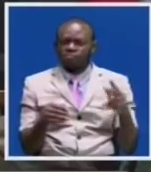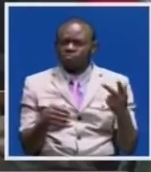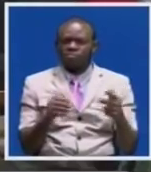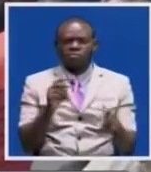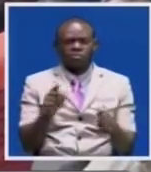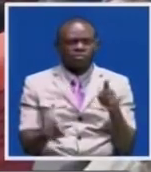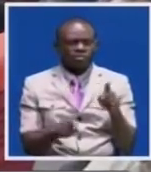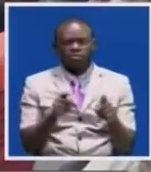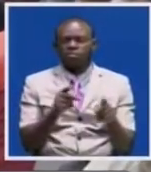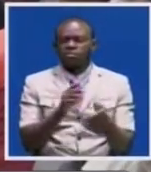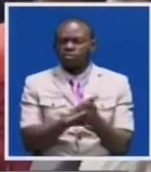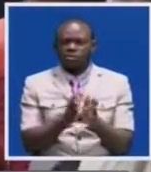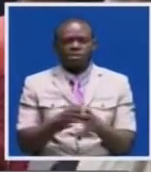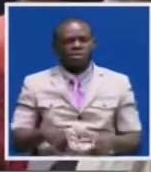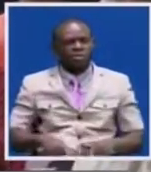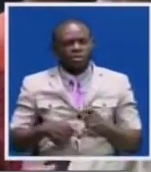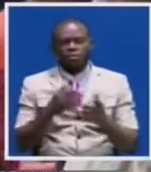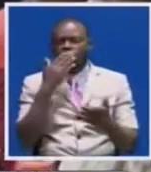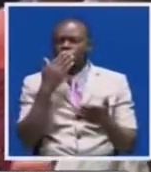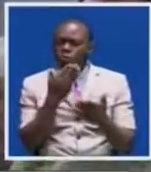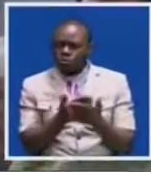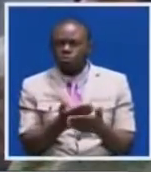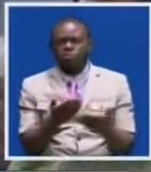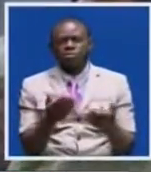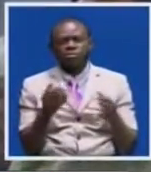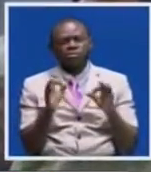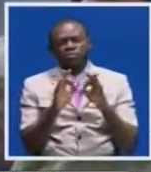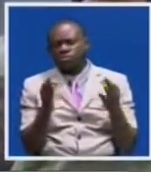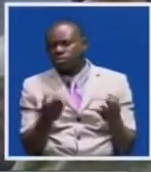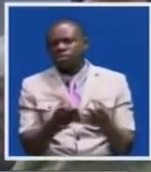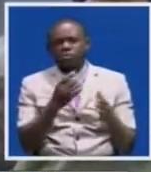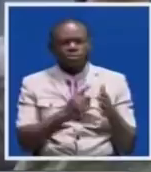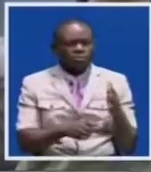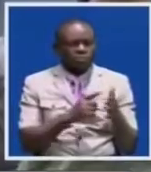for themselves and their families.